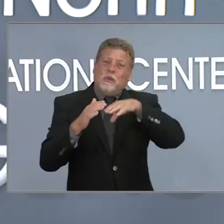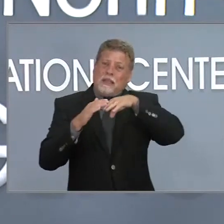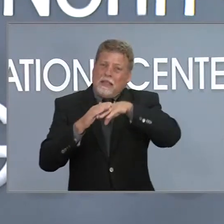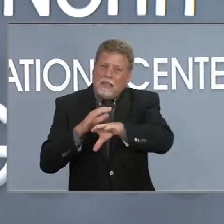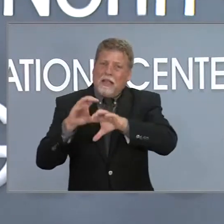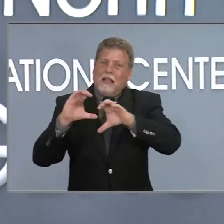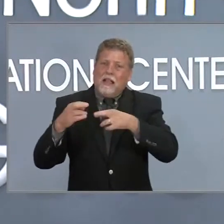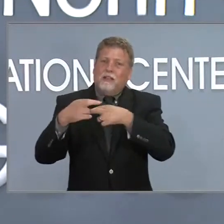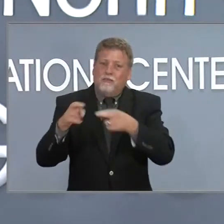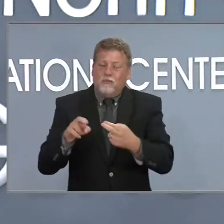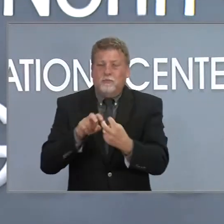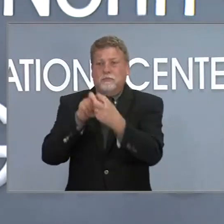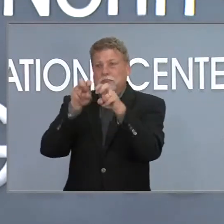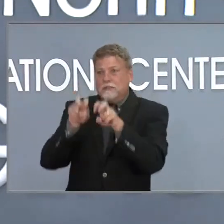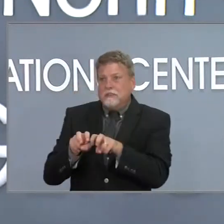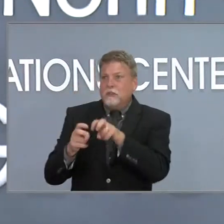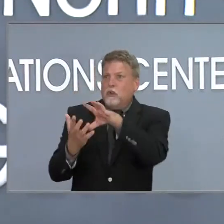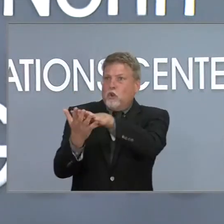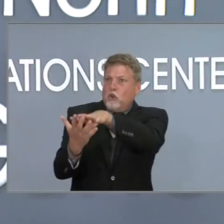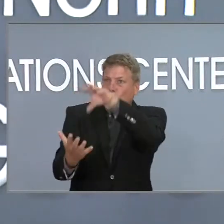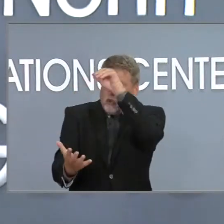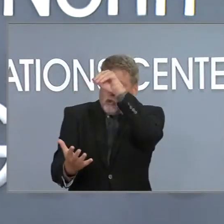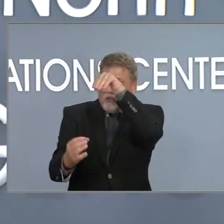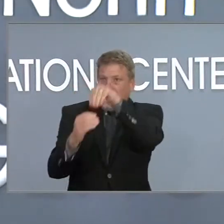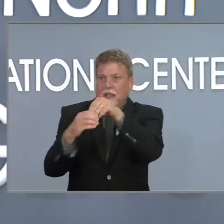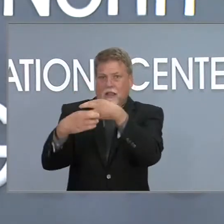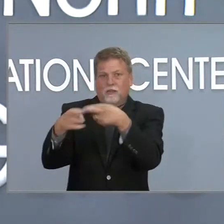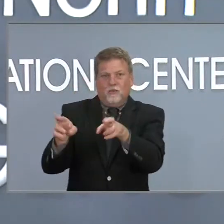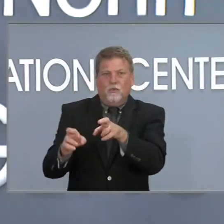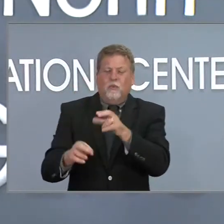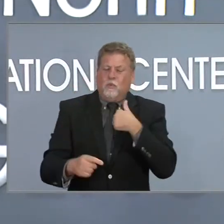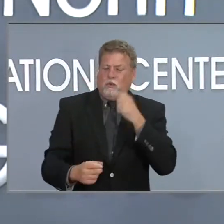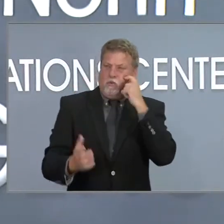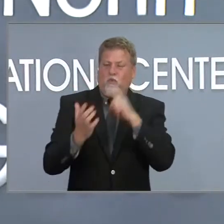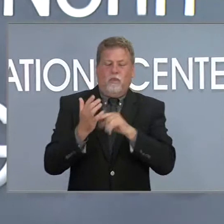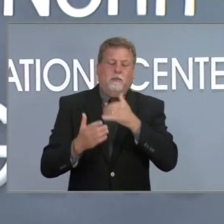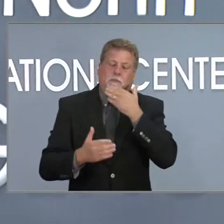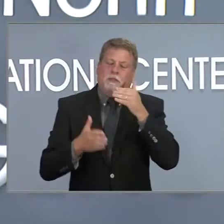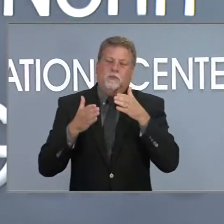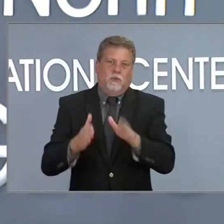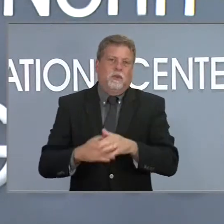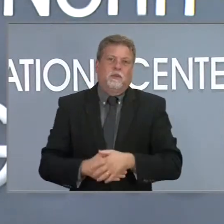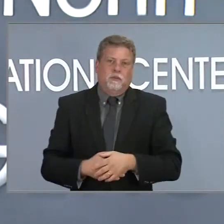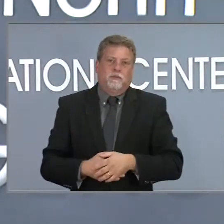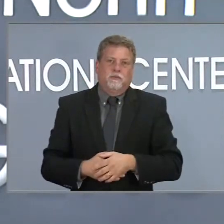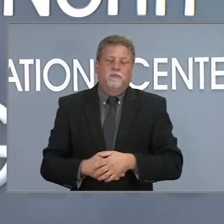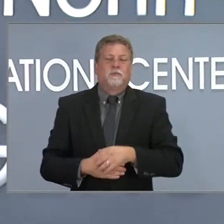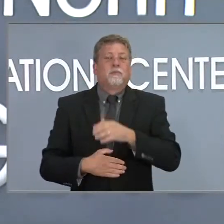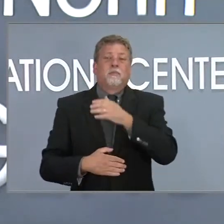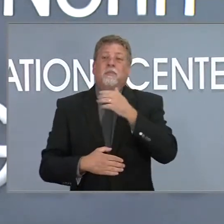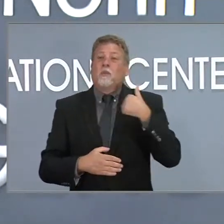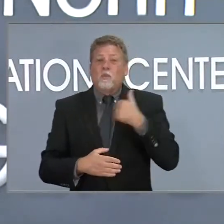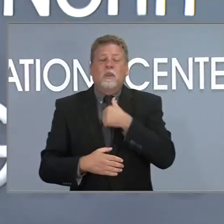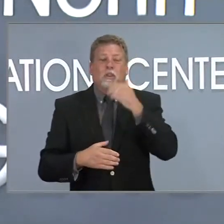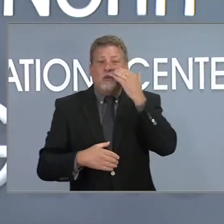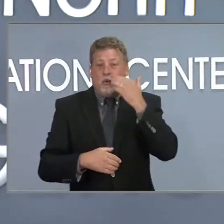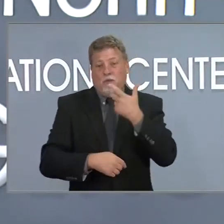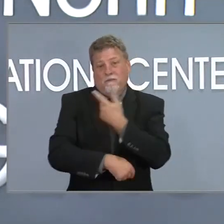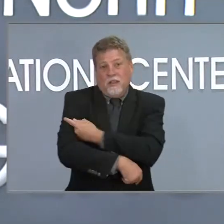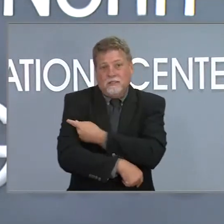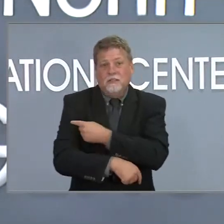now. Getting vaccinated, wearing a mask in public indoor settings, and following the science is what we all need to